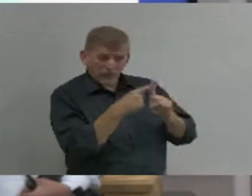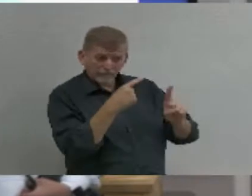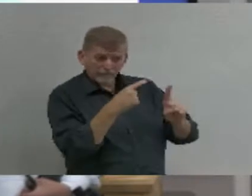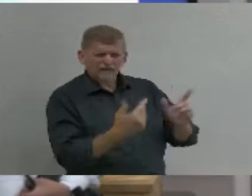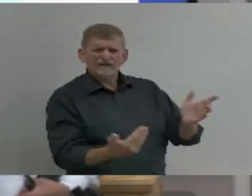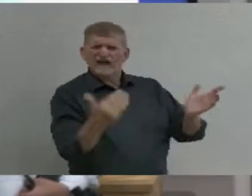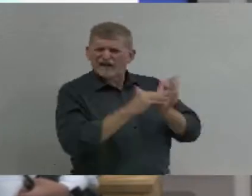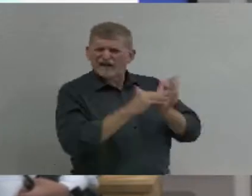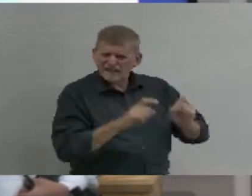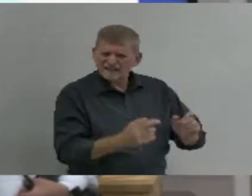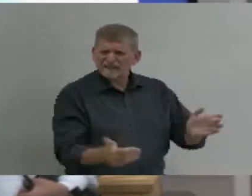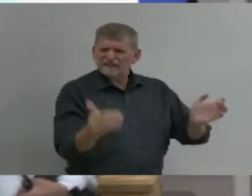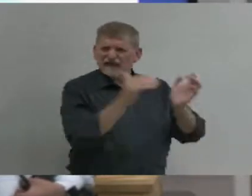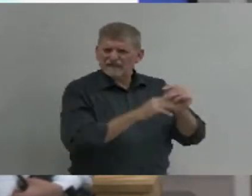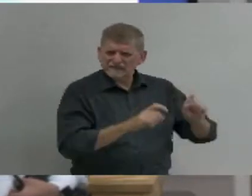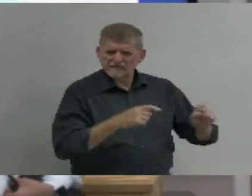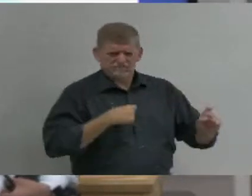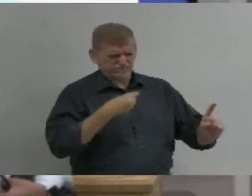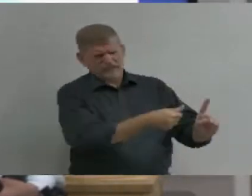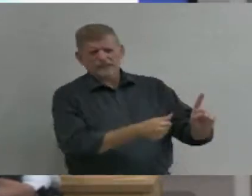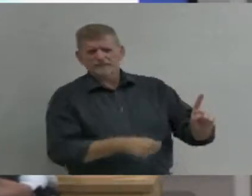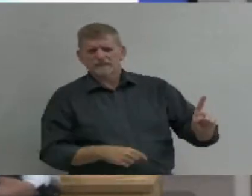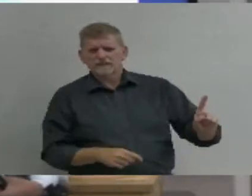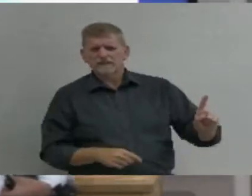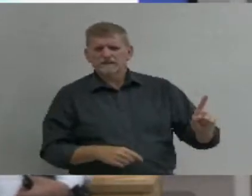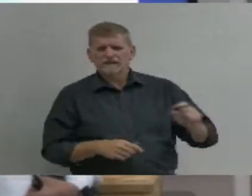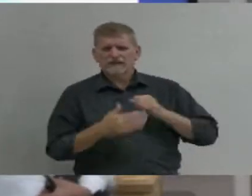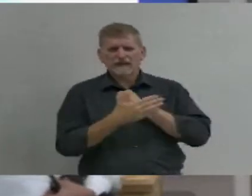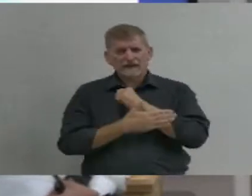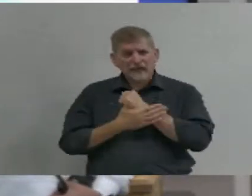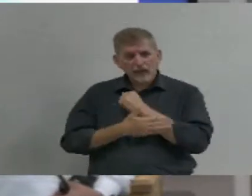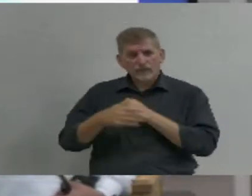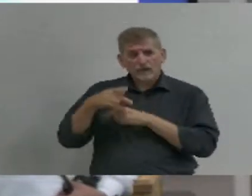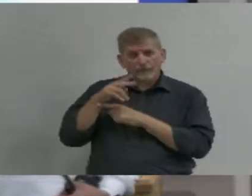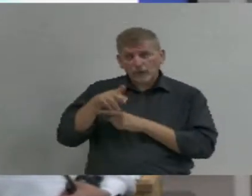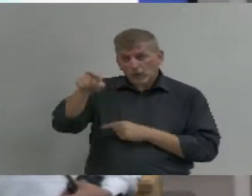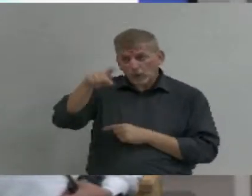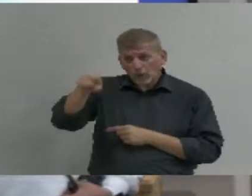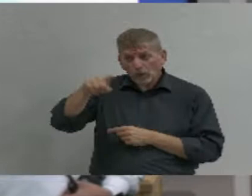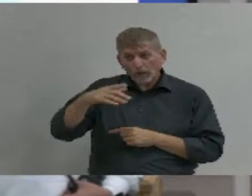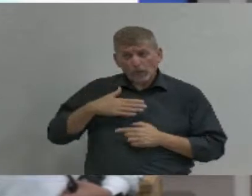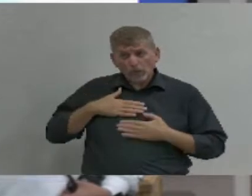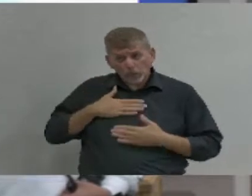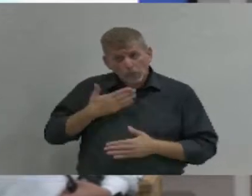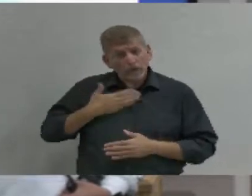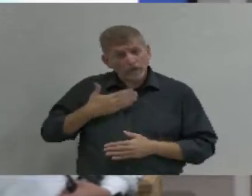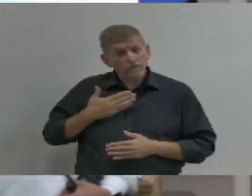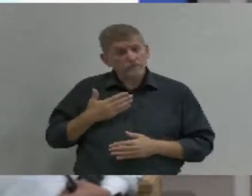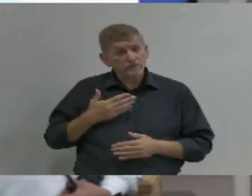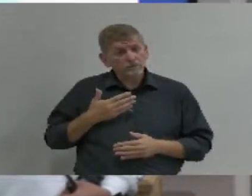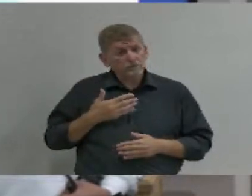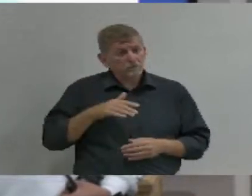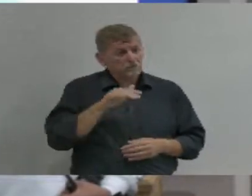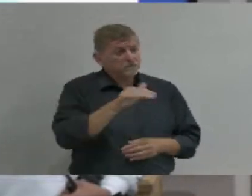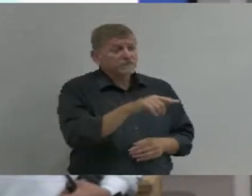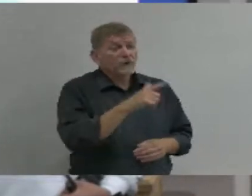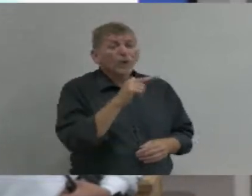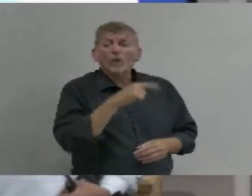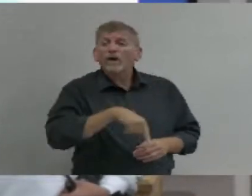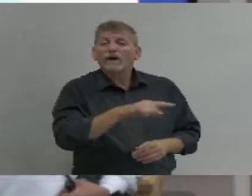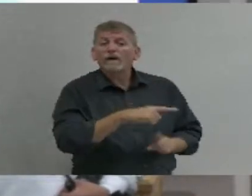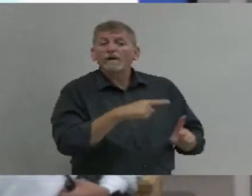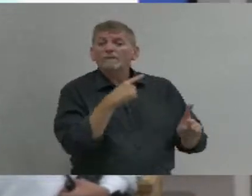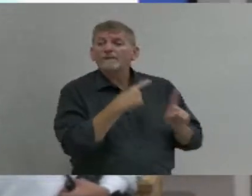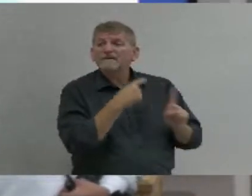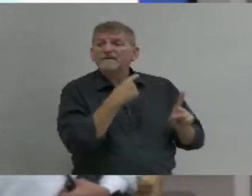the county or Purdue be willing to ask the people that test positive randomly or